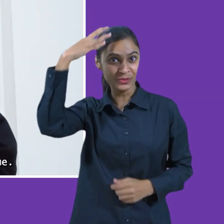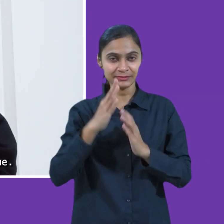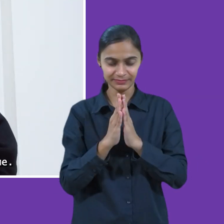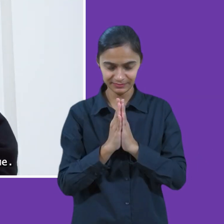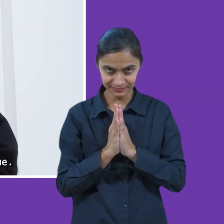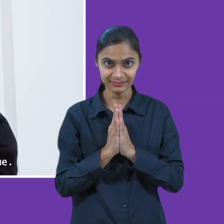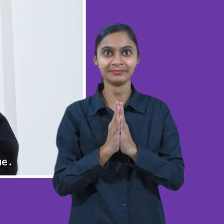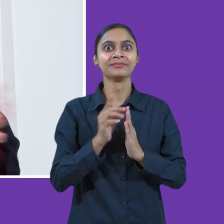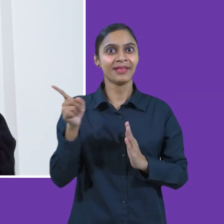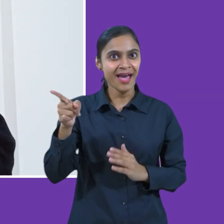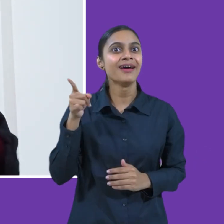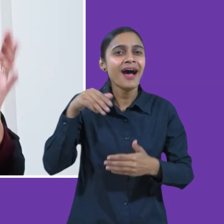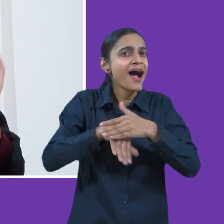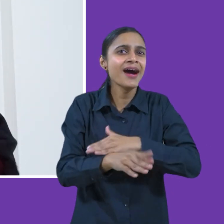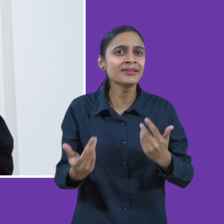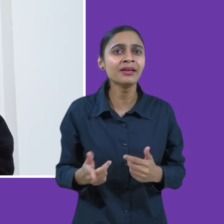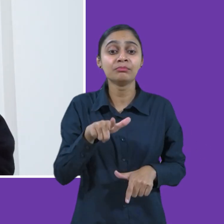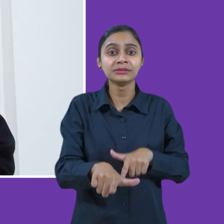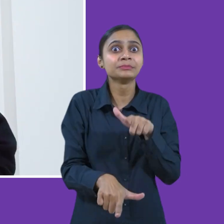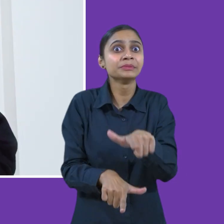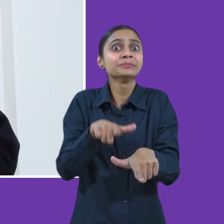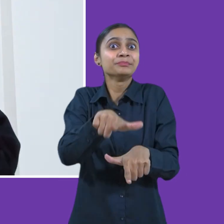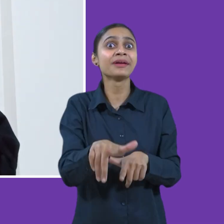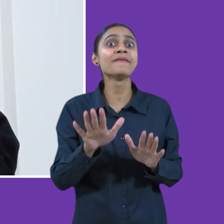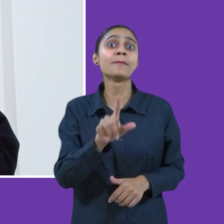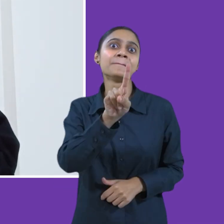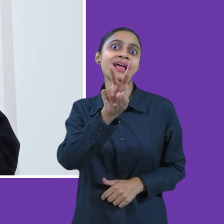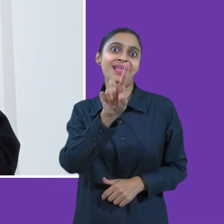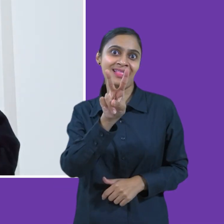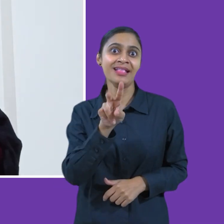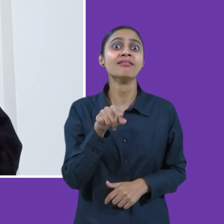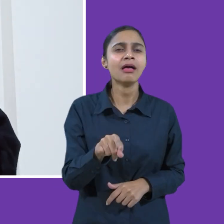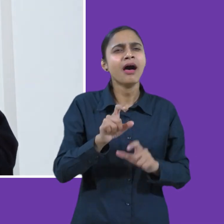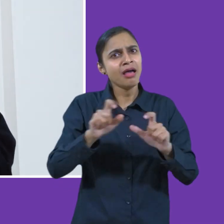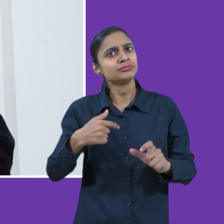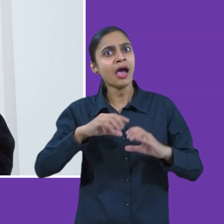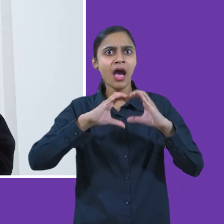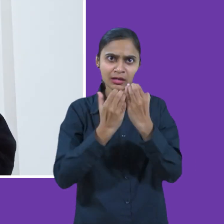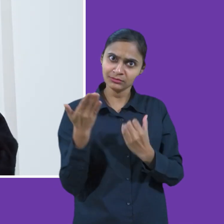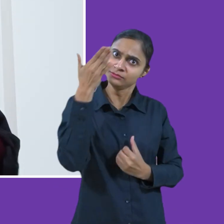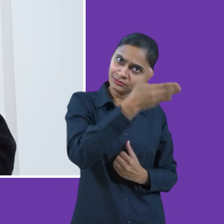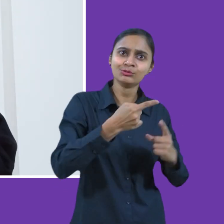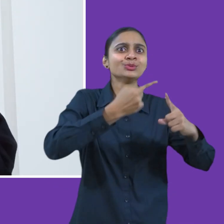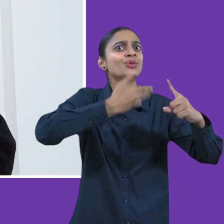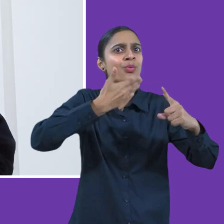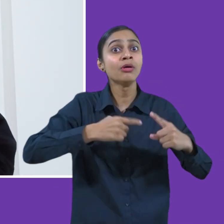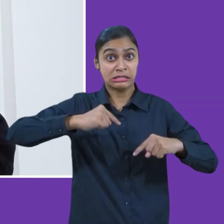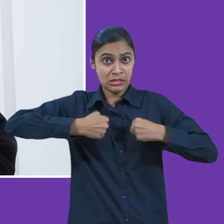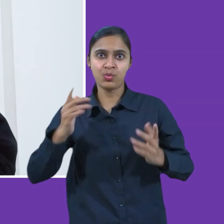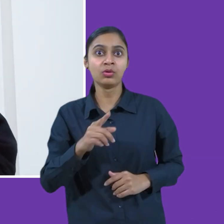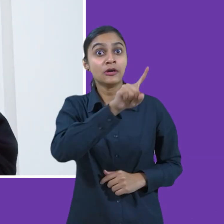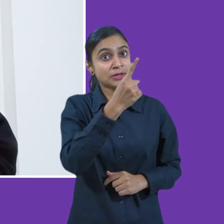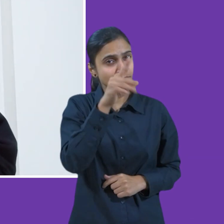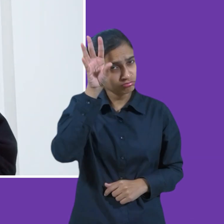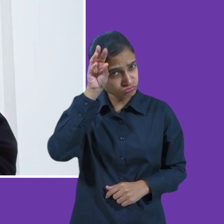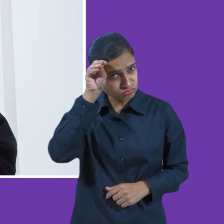started doing it at home, because it consists of 12 poses, and it basically, even if you can't do others, then this itself is a very